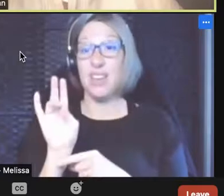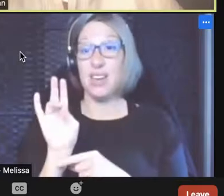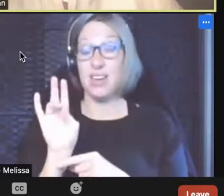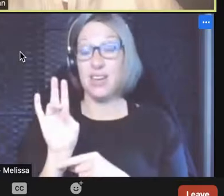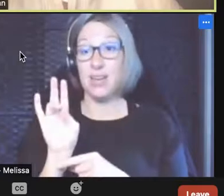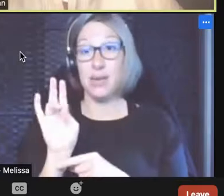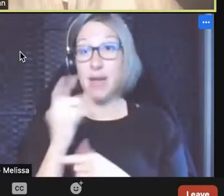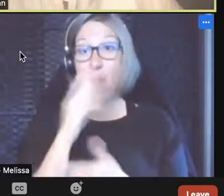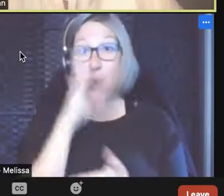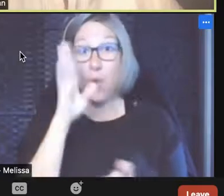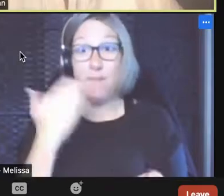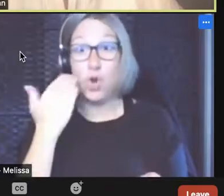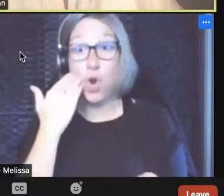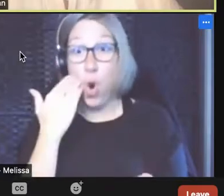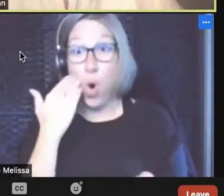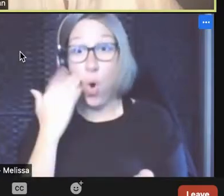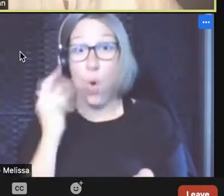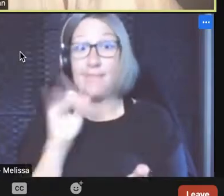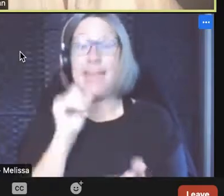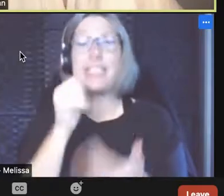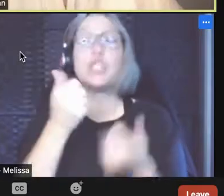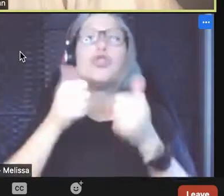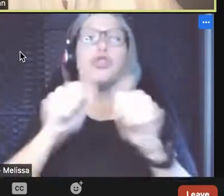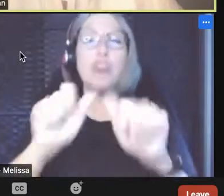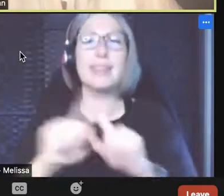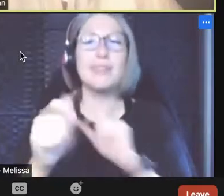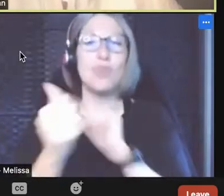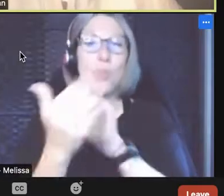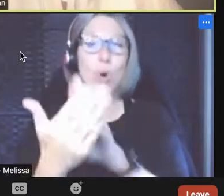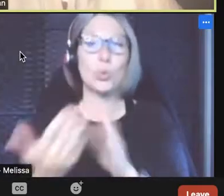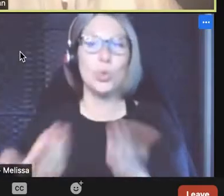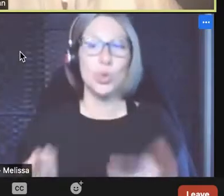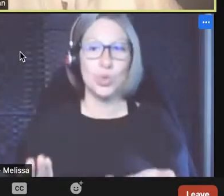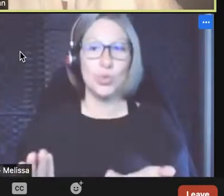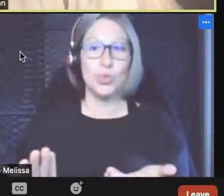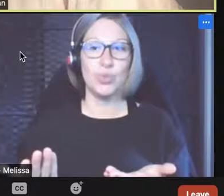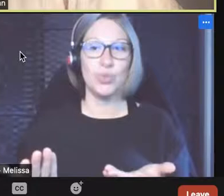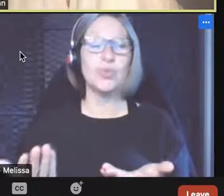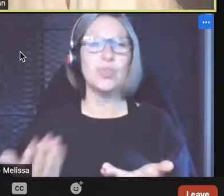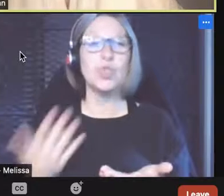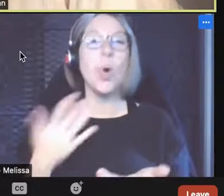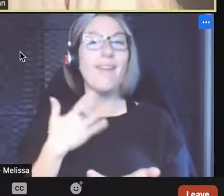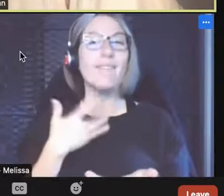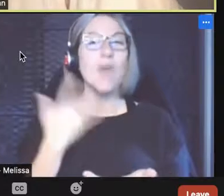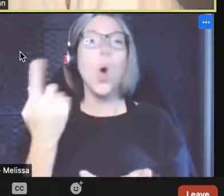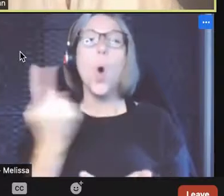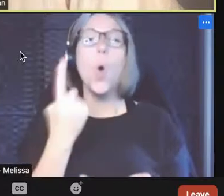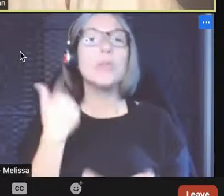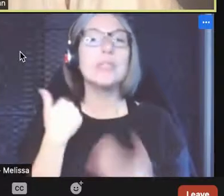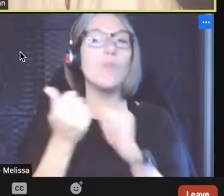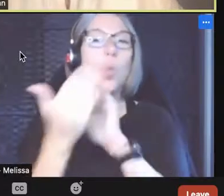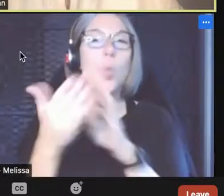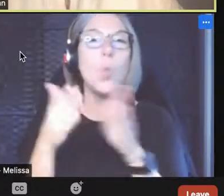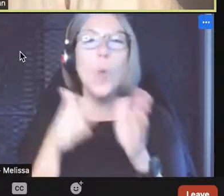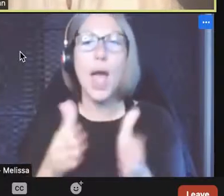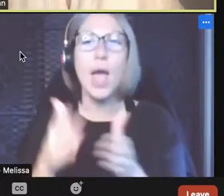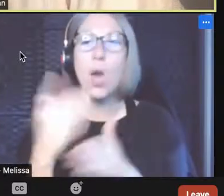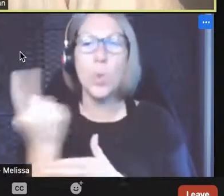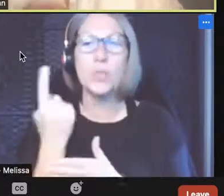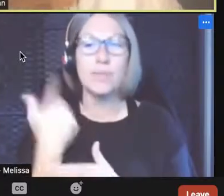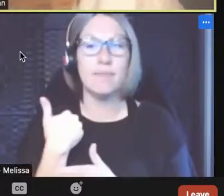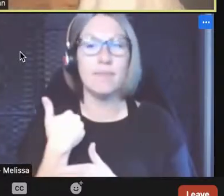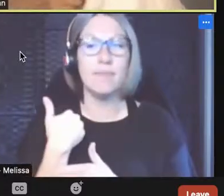if I hadn't tried this other way to do it. So I feel like there are always ways. There are always ways to do